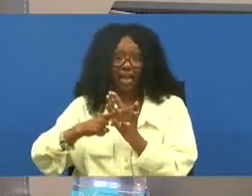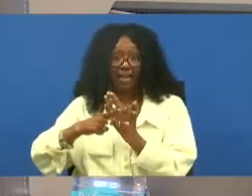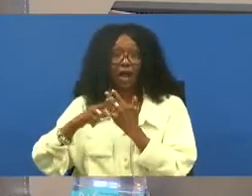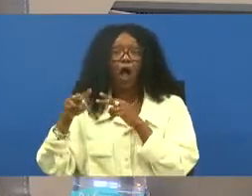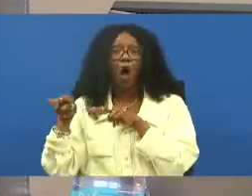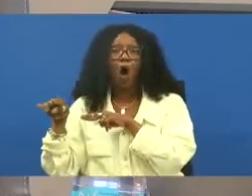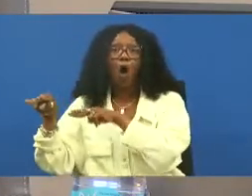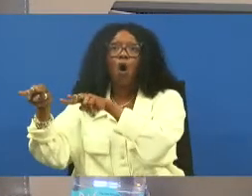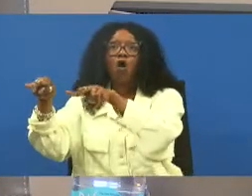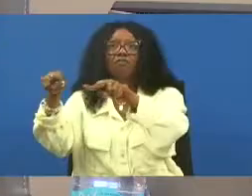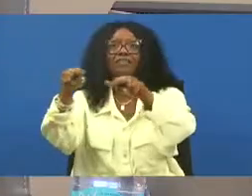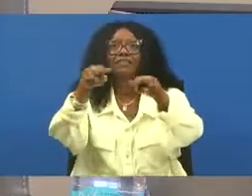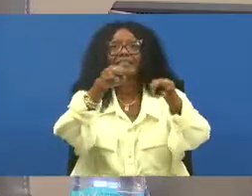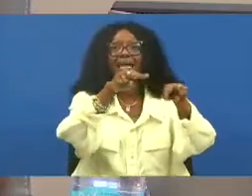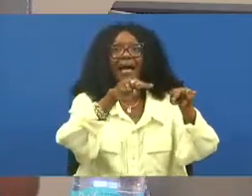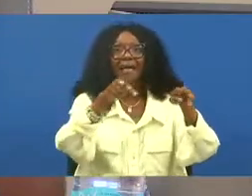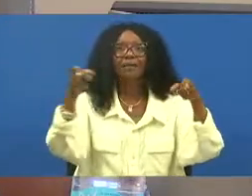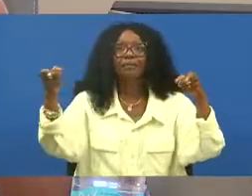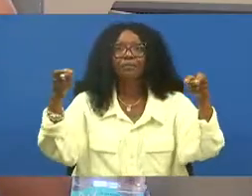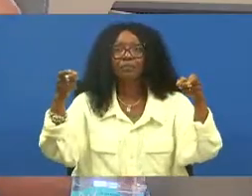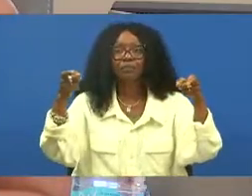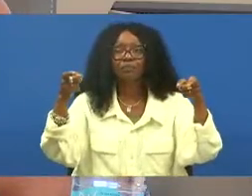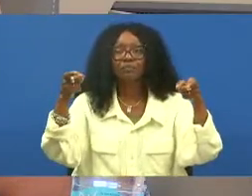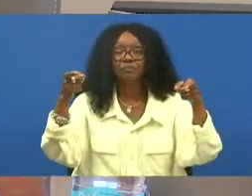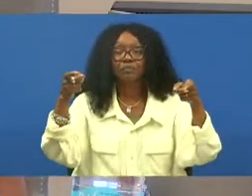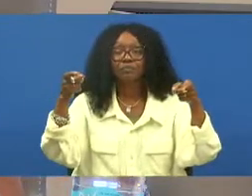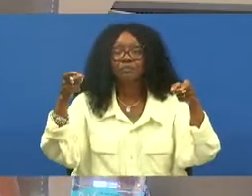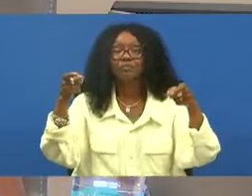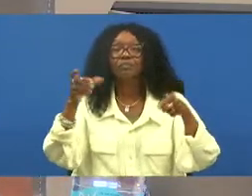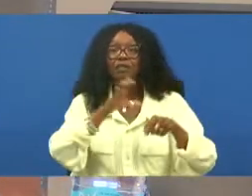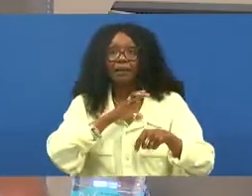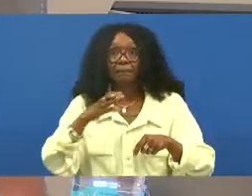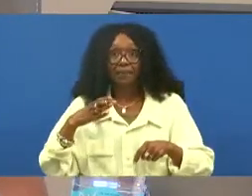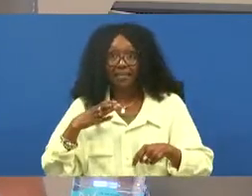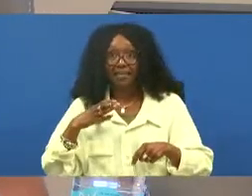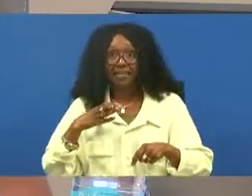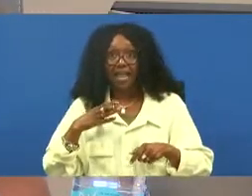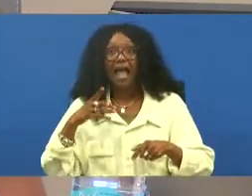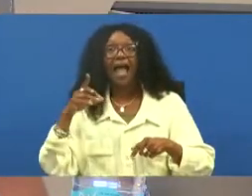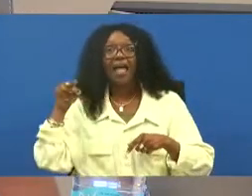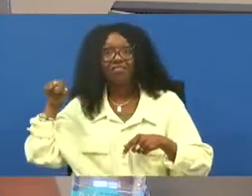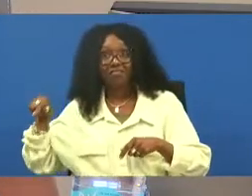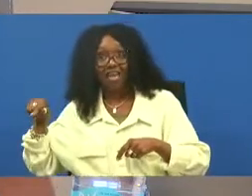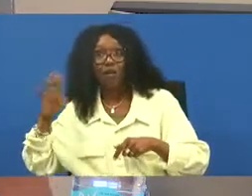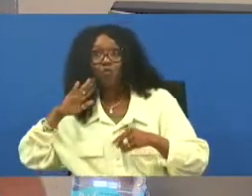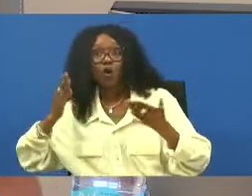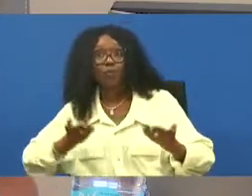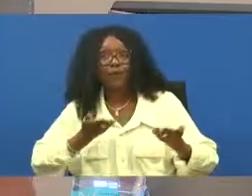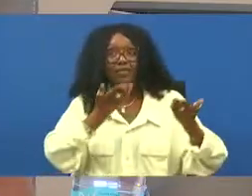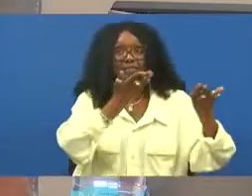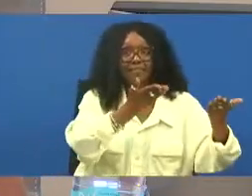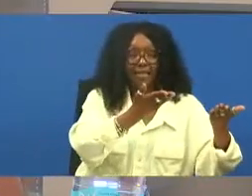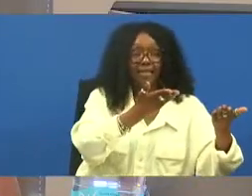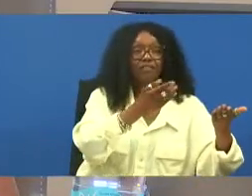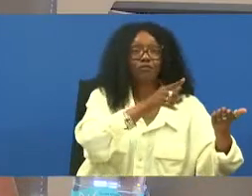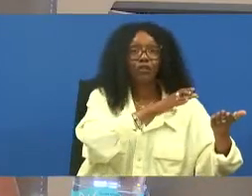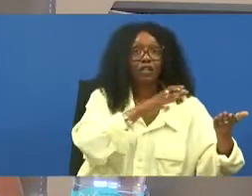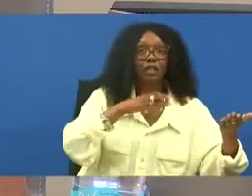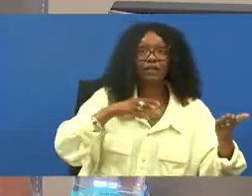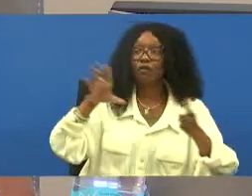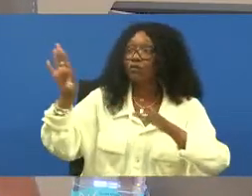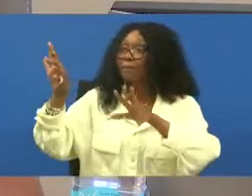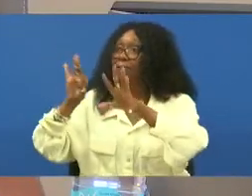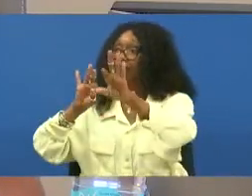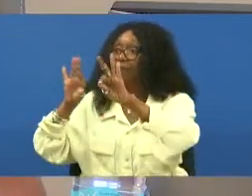make recommendations to our Metro Council and regarding the process for the selection of one or